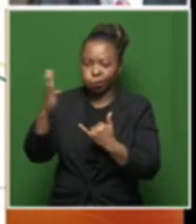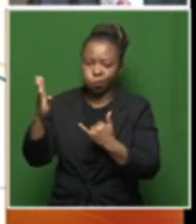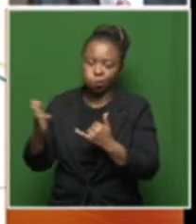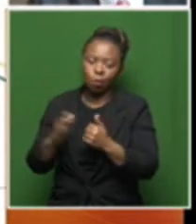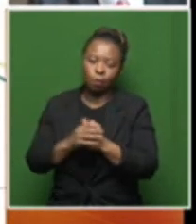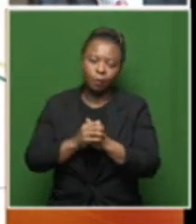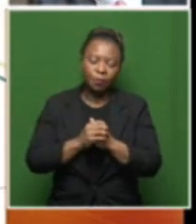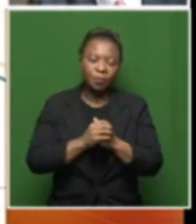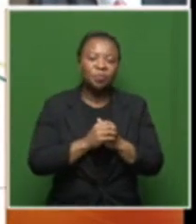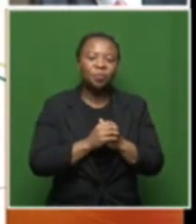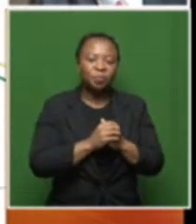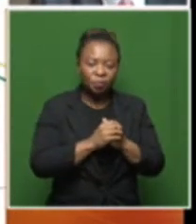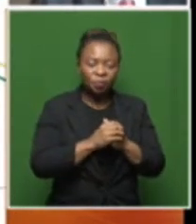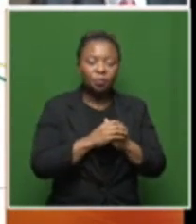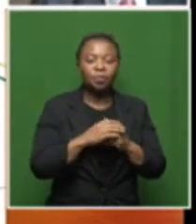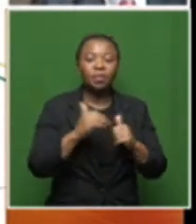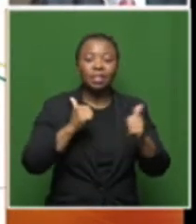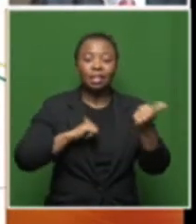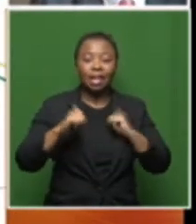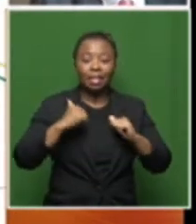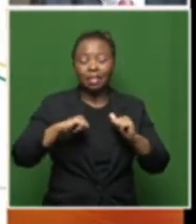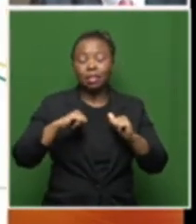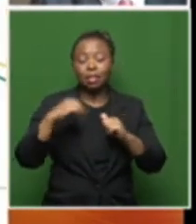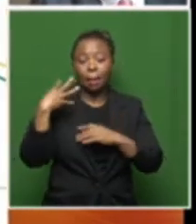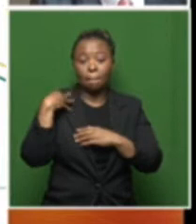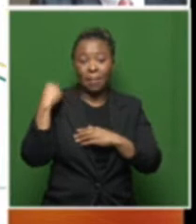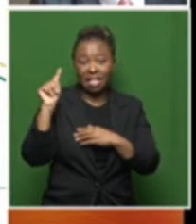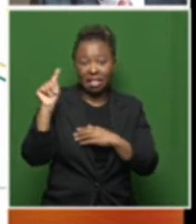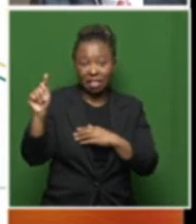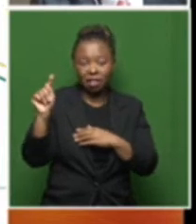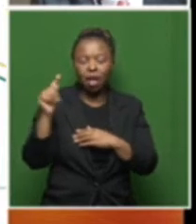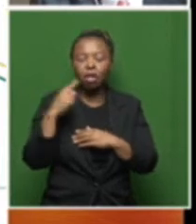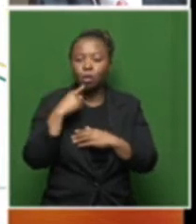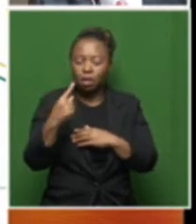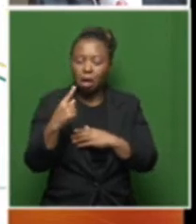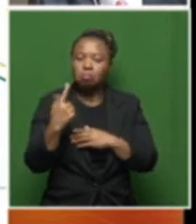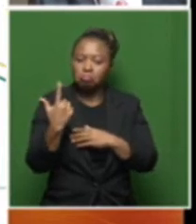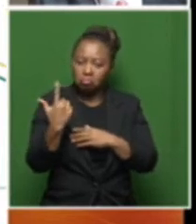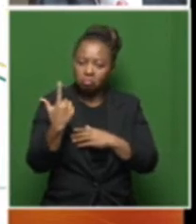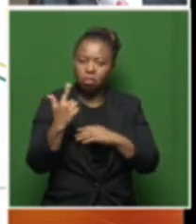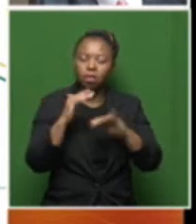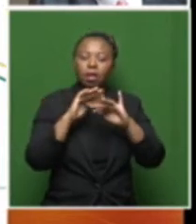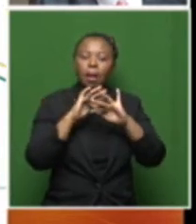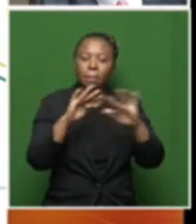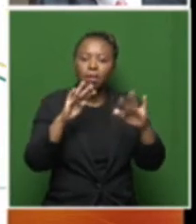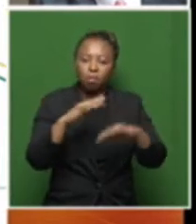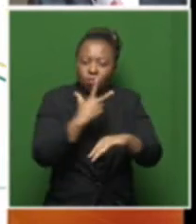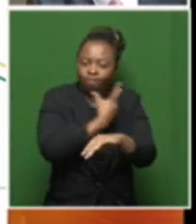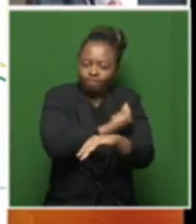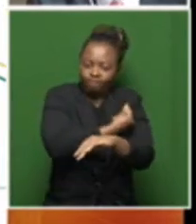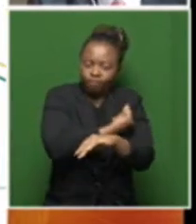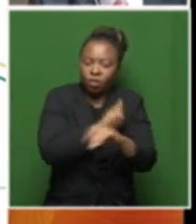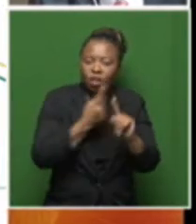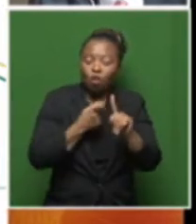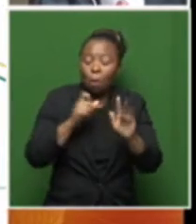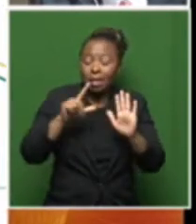from the acting minister. The number of people who have been vaccinated since the 17th of May is over 3